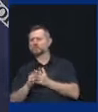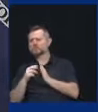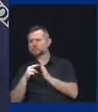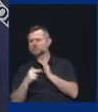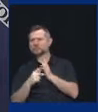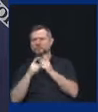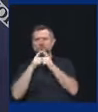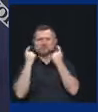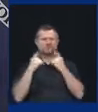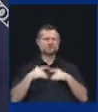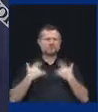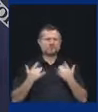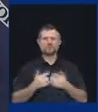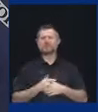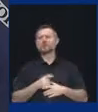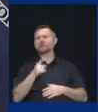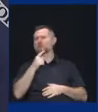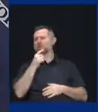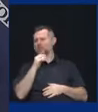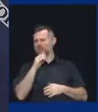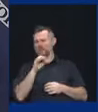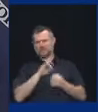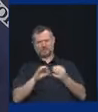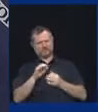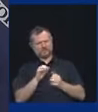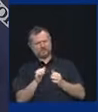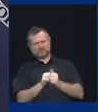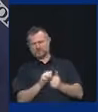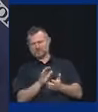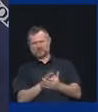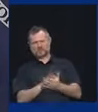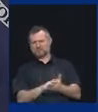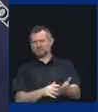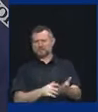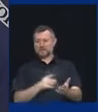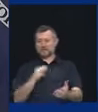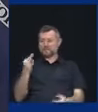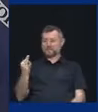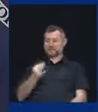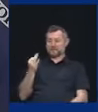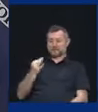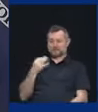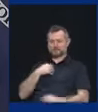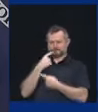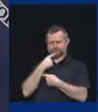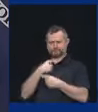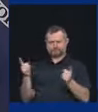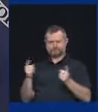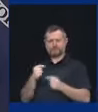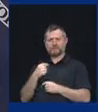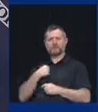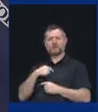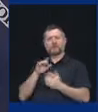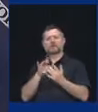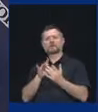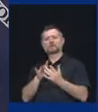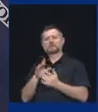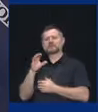No, there was no confusion with the schools. We said on Friday we were asking the CDC